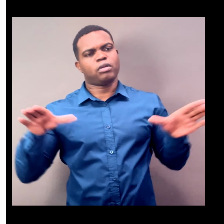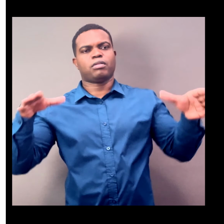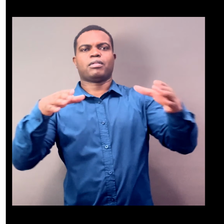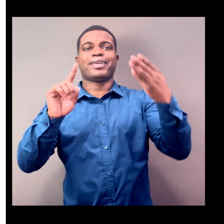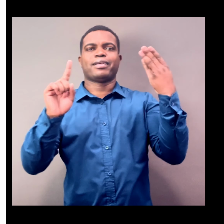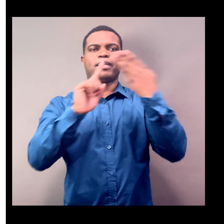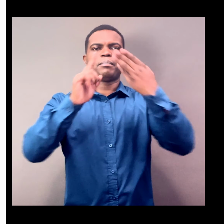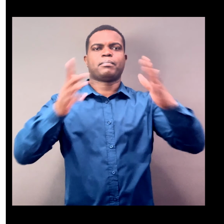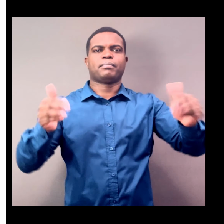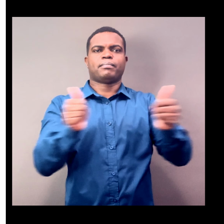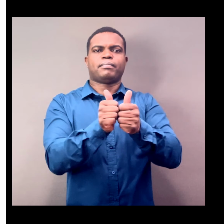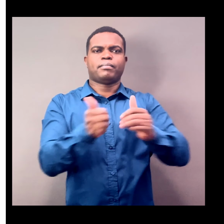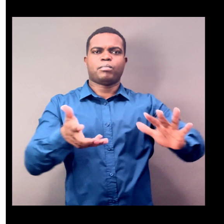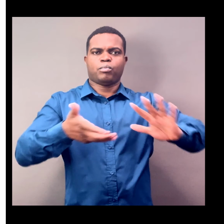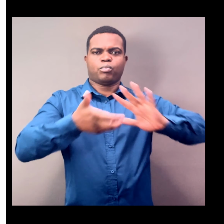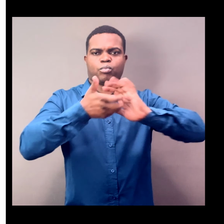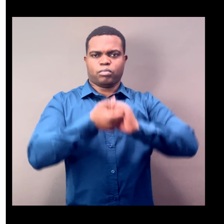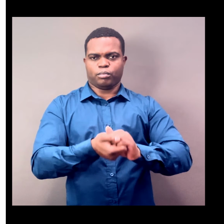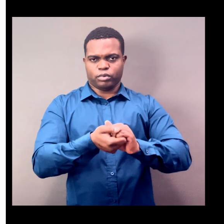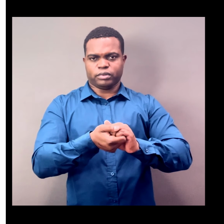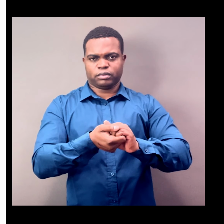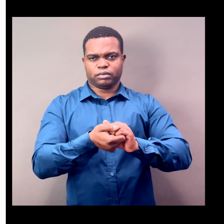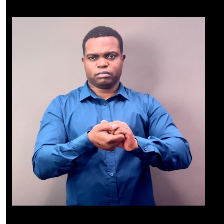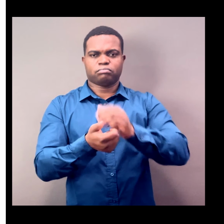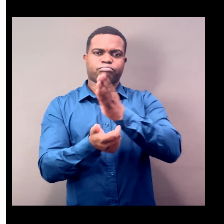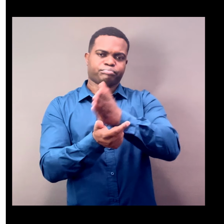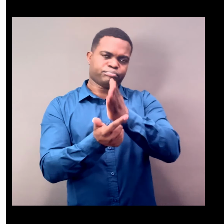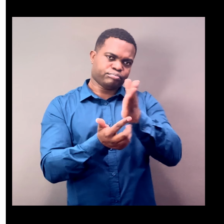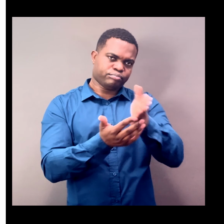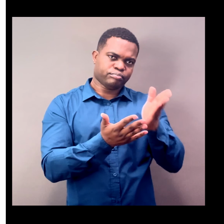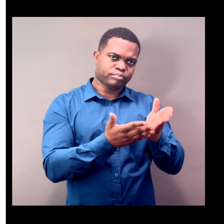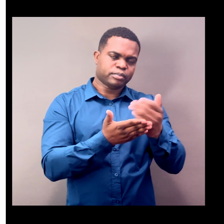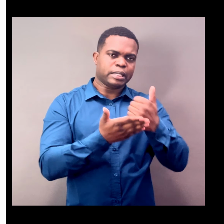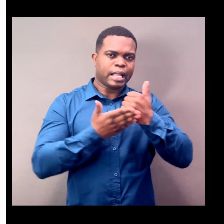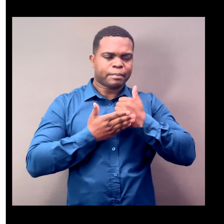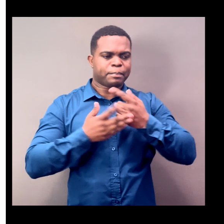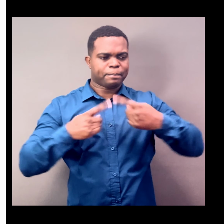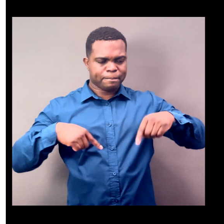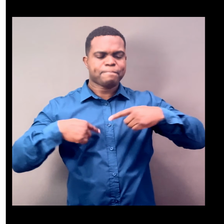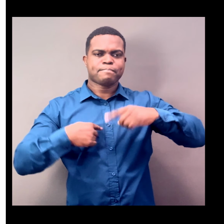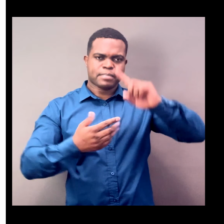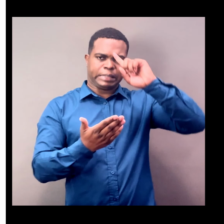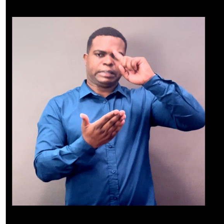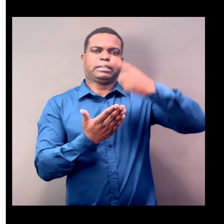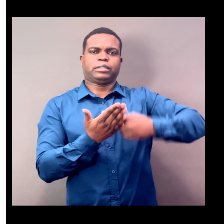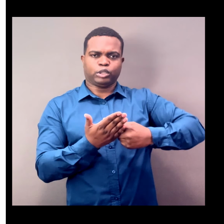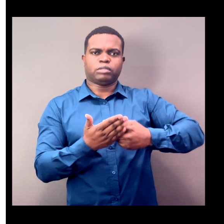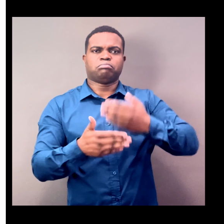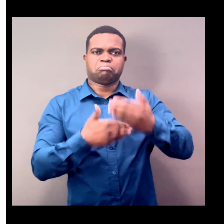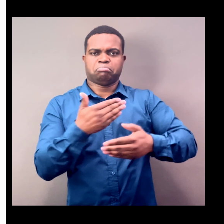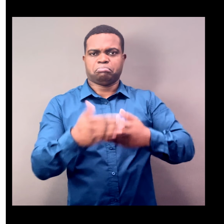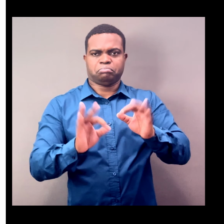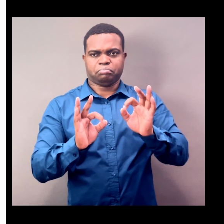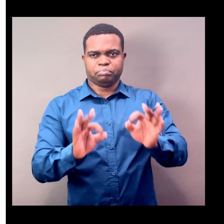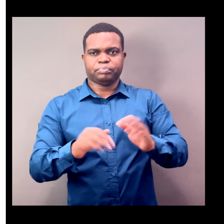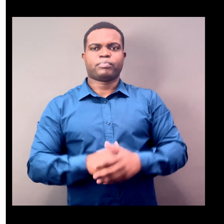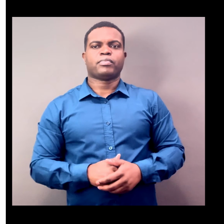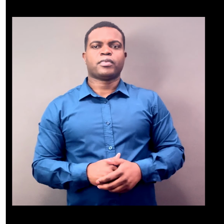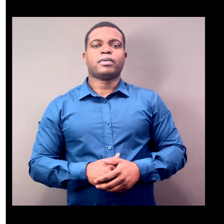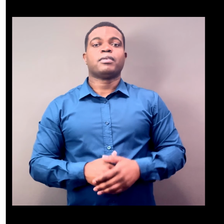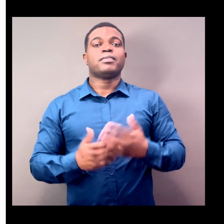actively in collaborative discussions and decision-making processes. We also have collaborating.